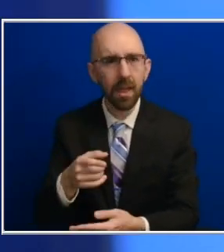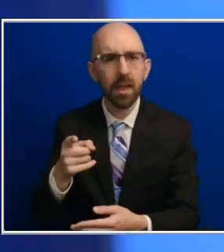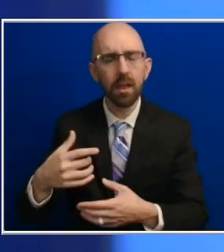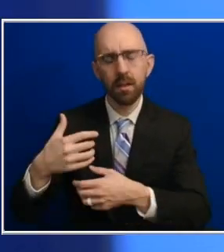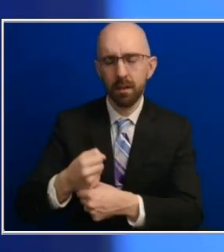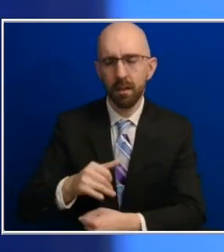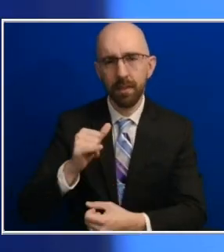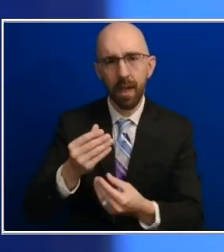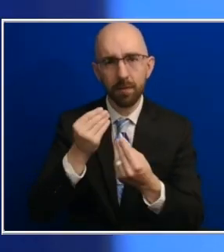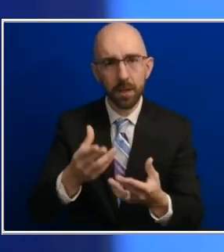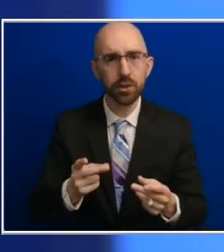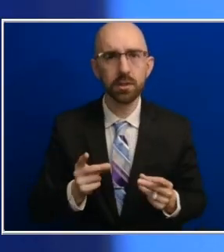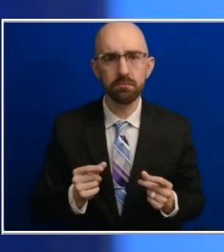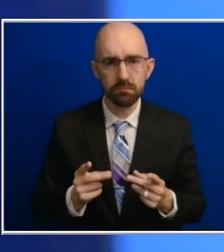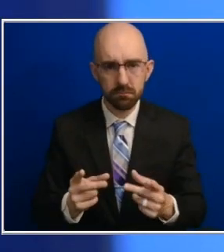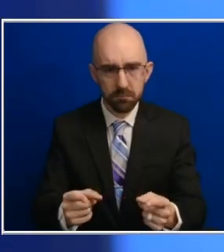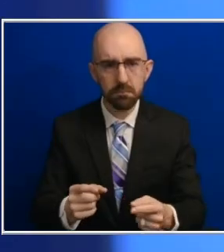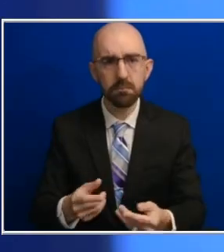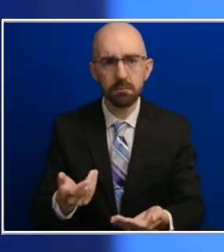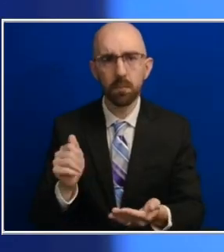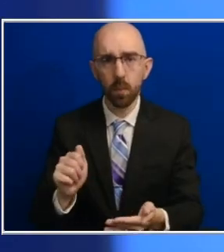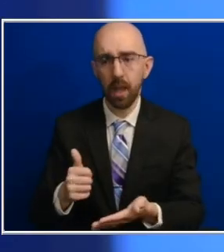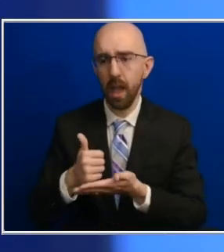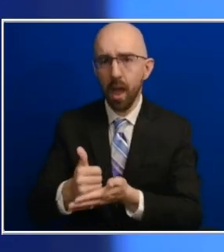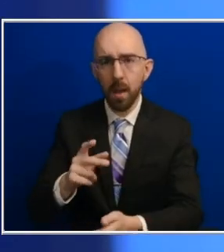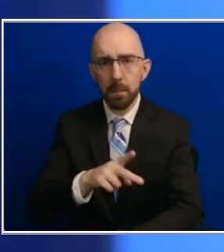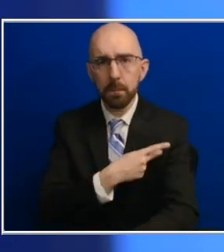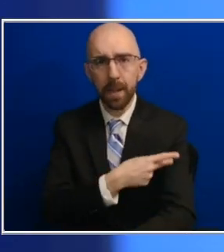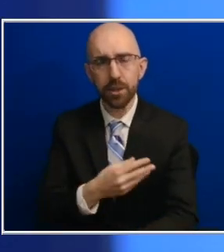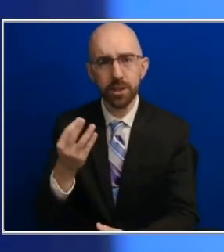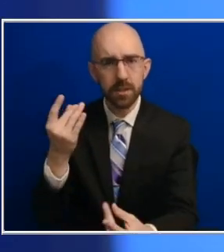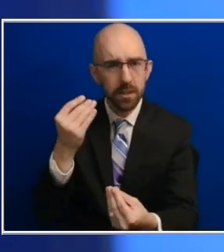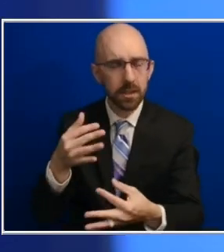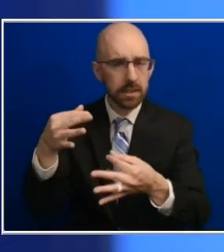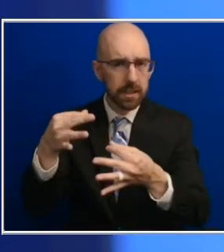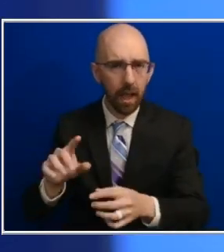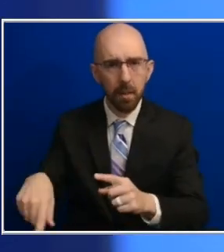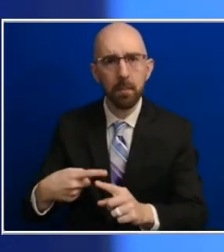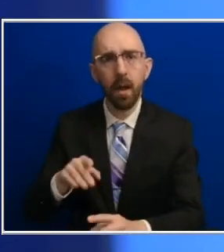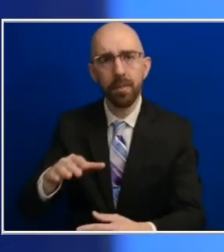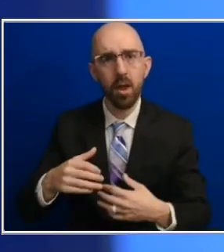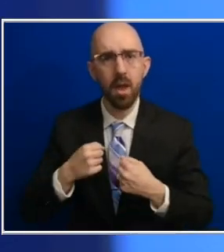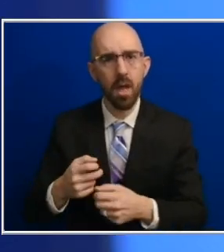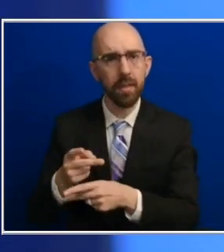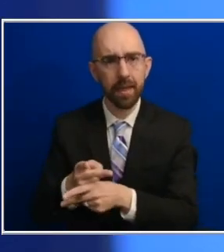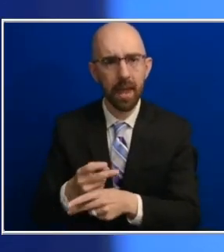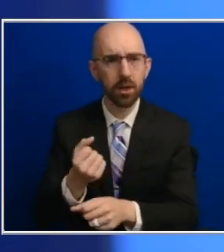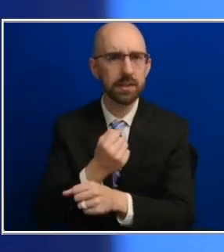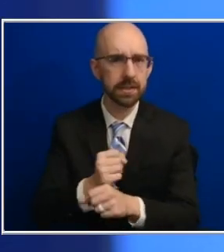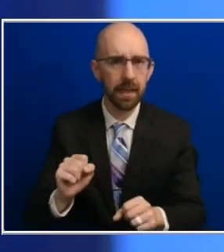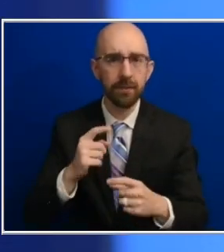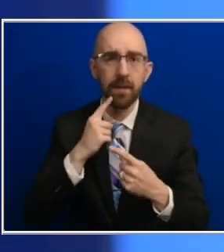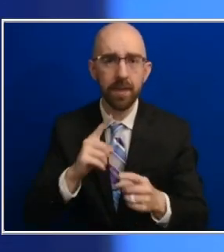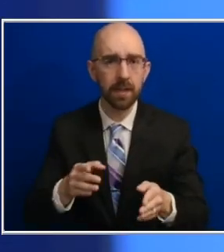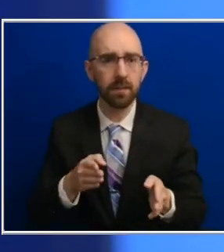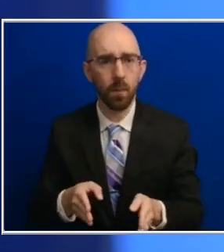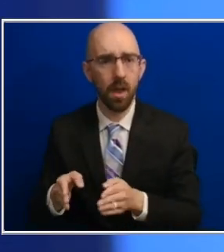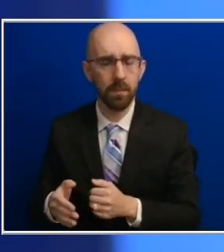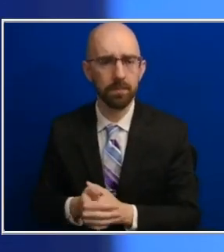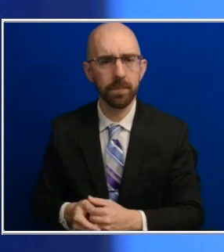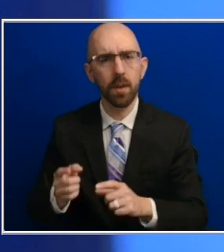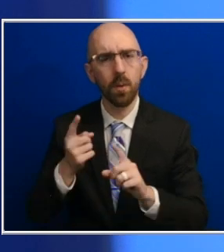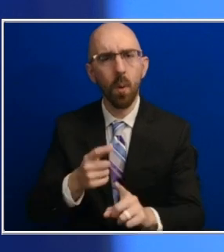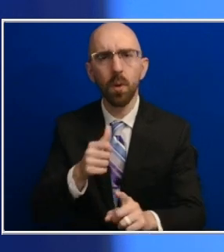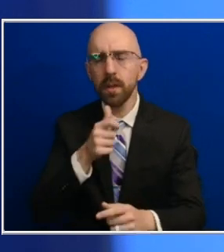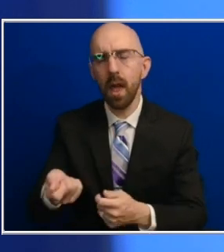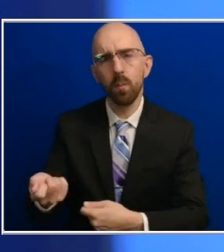efficiently so we can help patients make decisions about their own personal health care in a safe and effective manner. I think the goal is not to replace people, it's